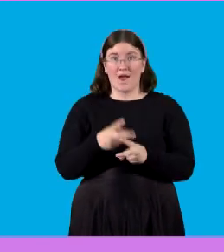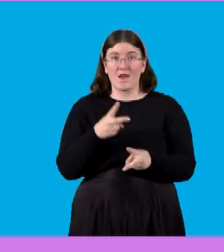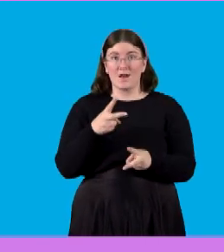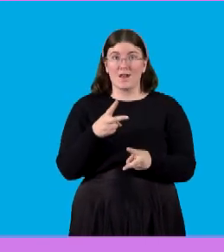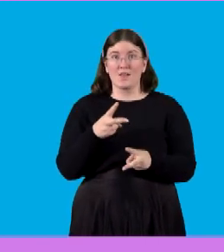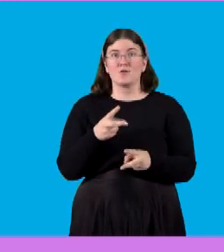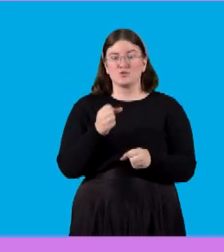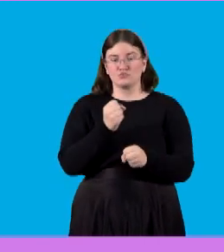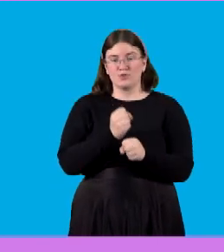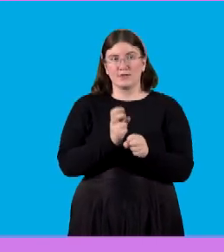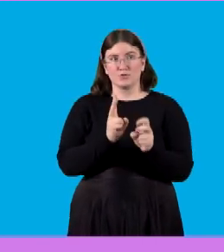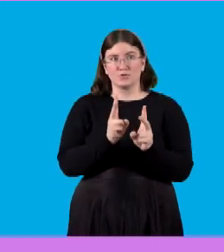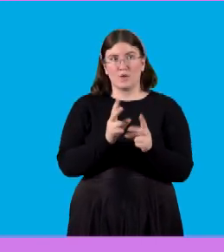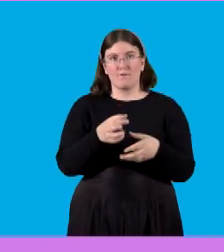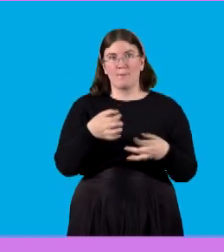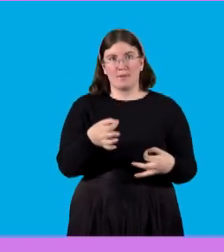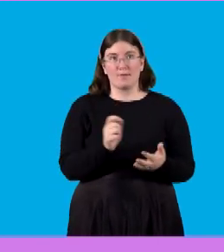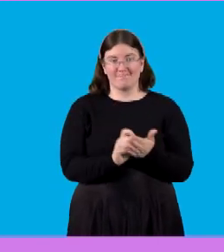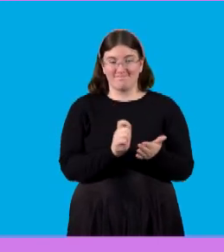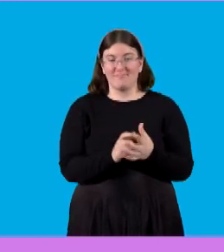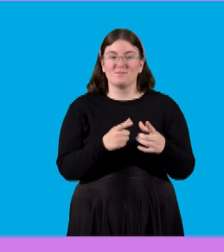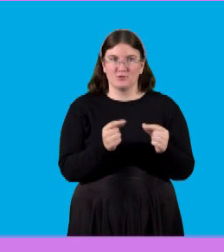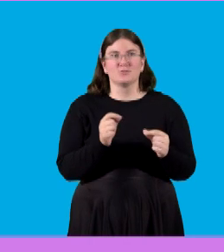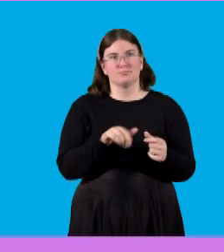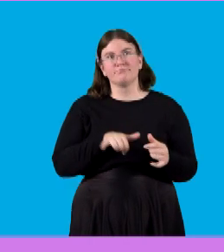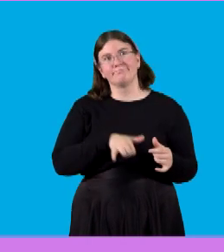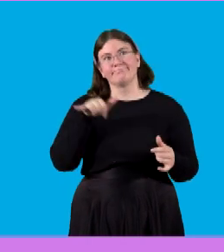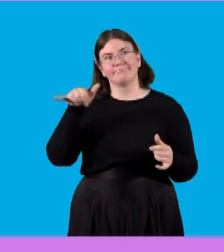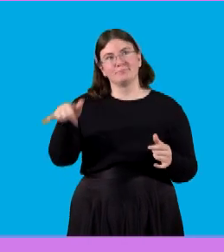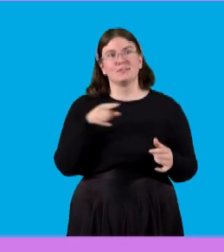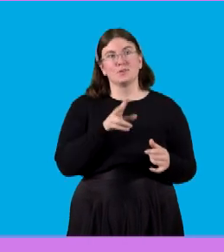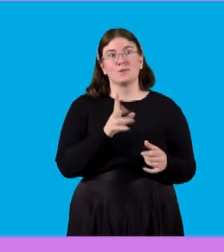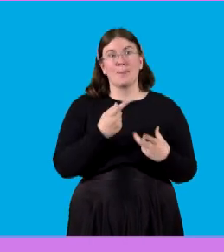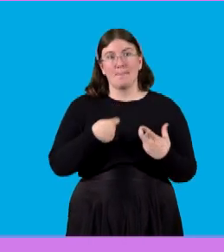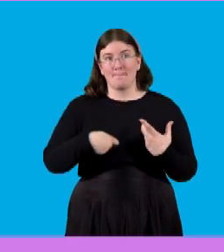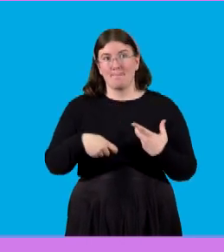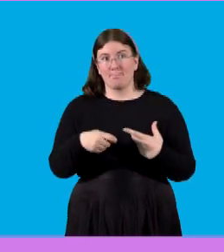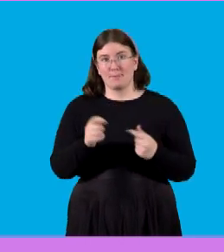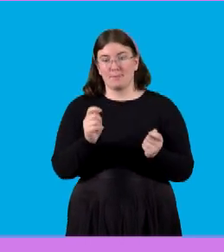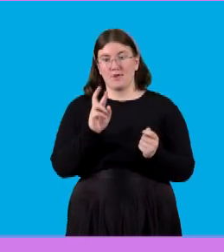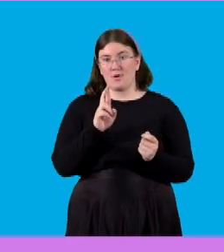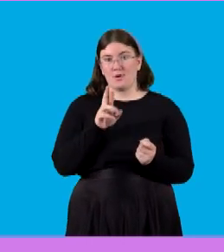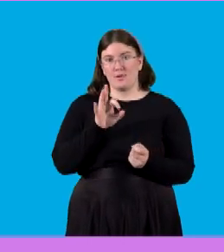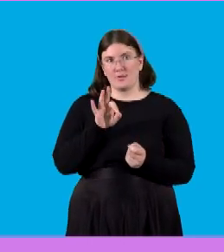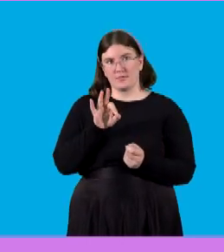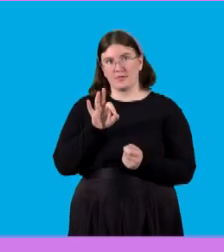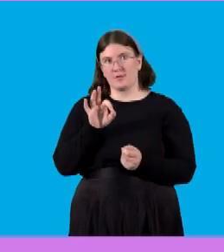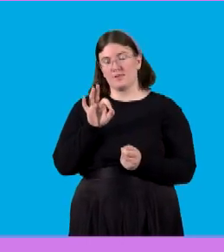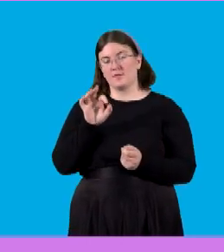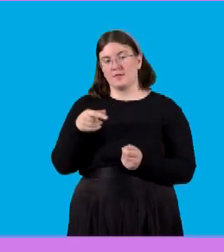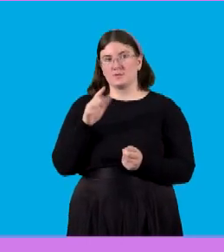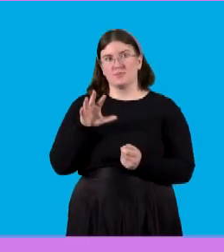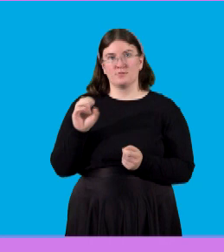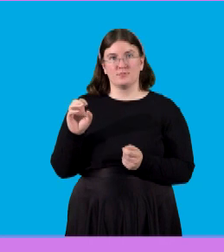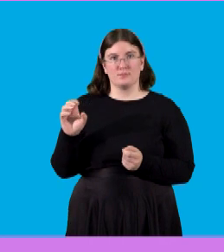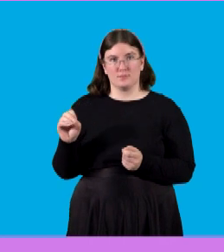spending 3,500 rand whilst in Dublin. Convert this amount to euro if the exchange rate is 1 euro equals